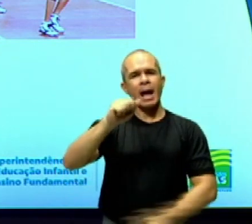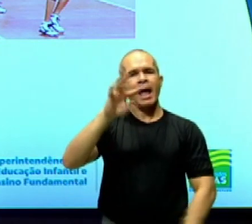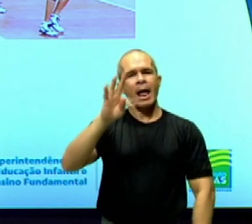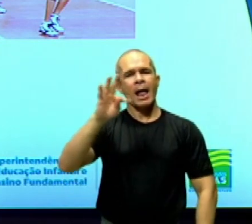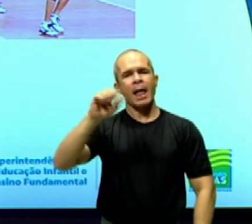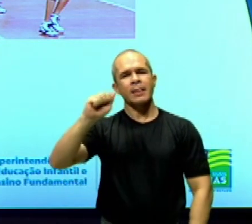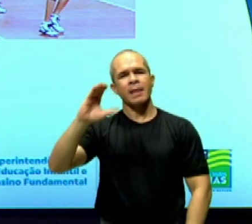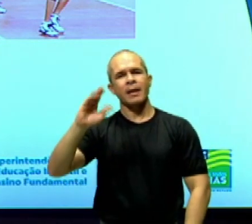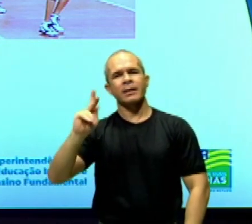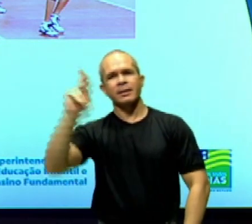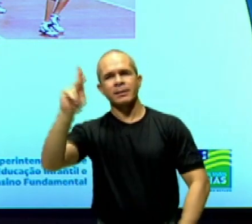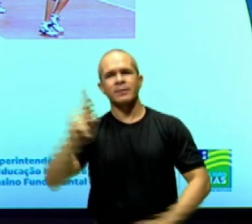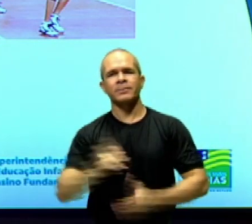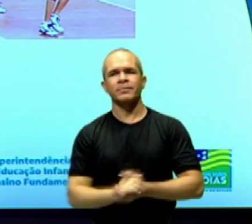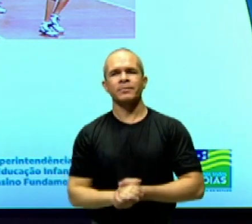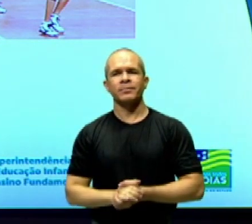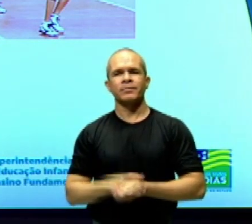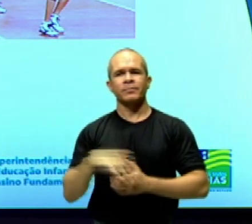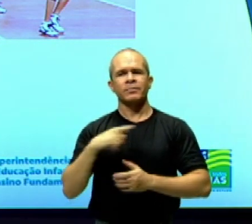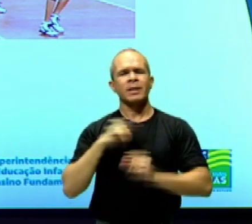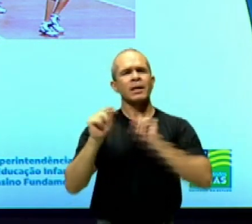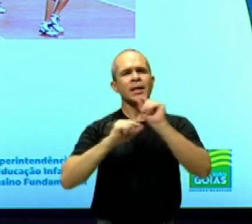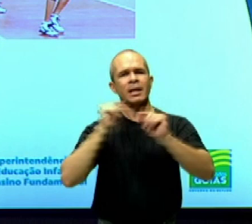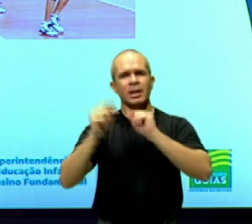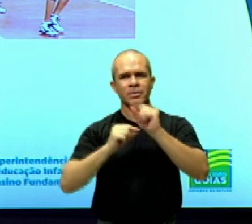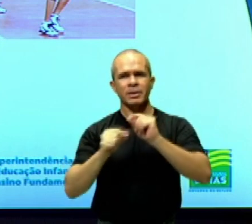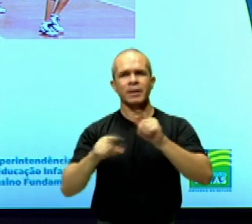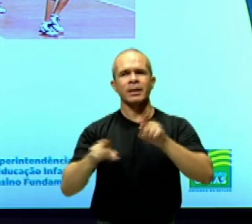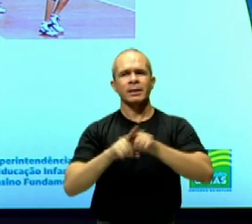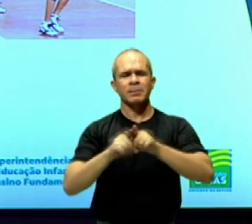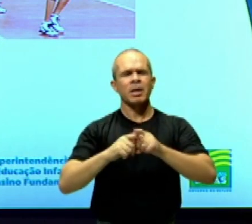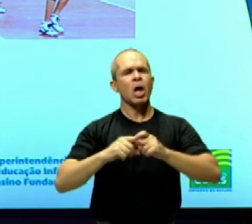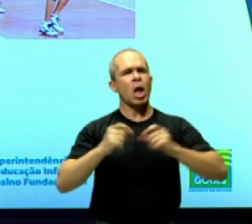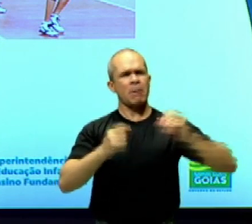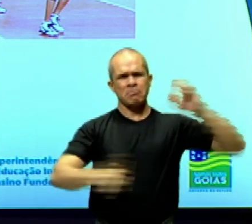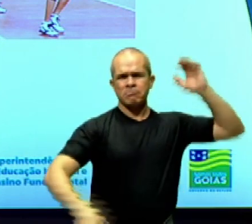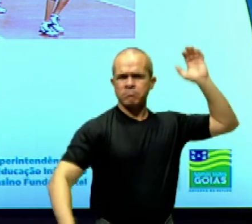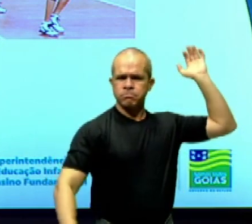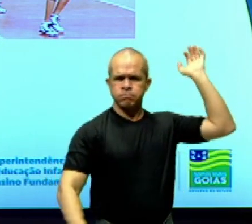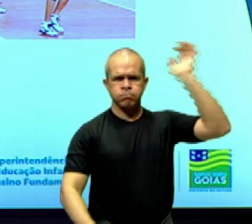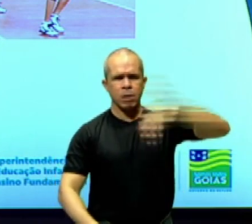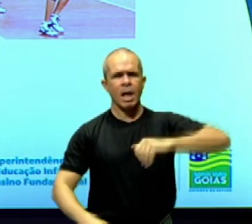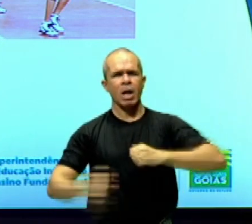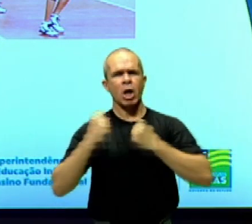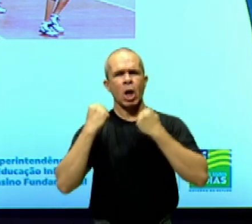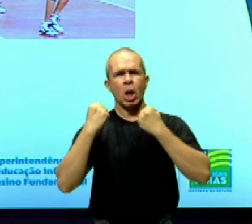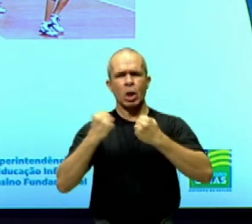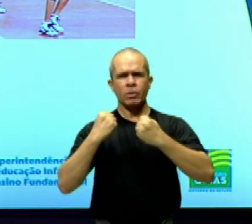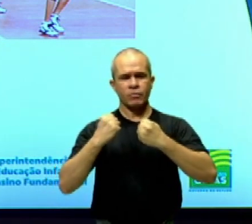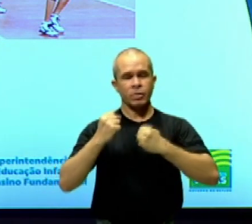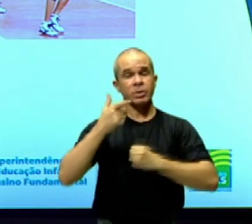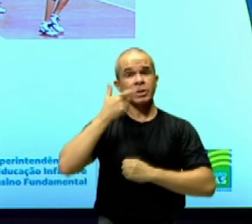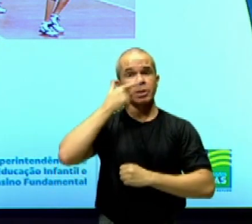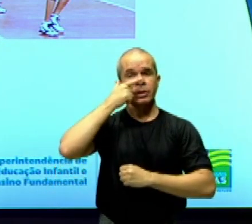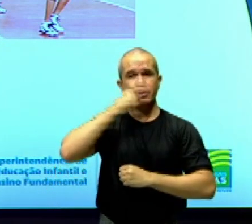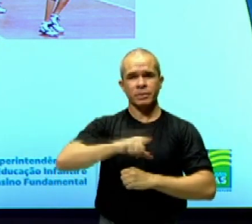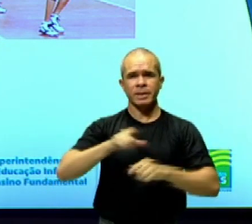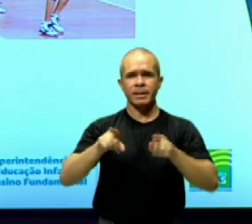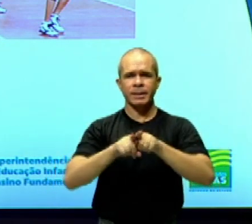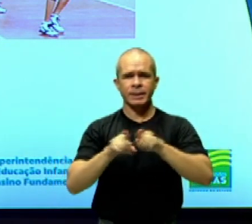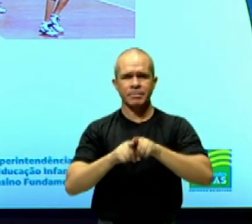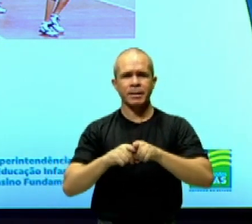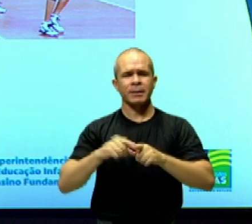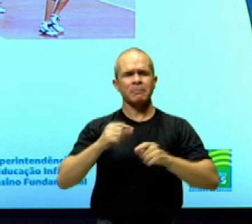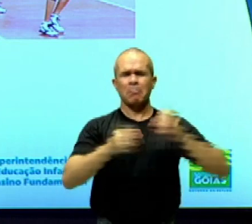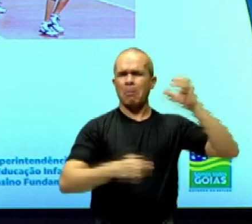Look, the offense action of hitting the ball. The attempt by one team to terminate the play by